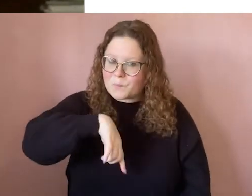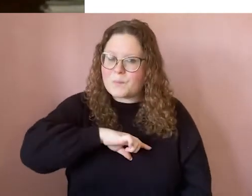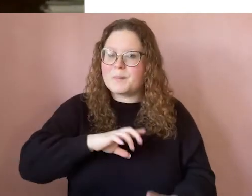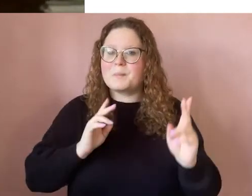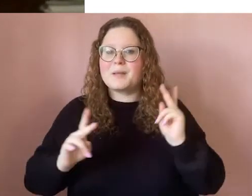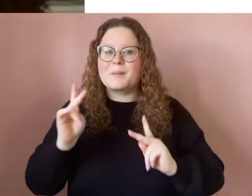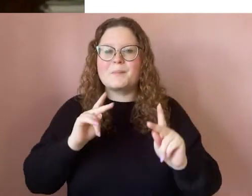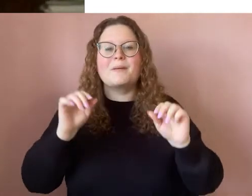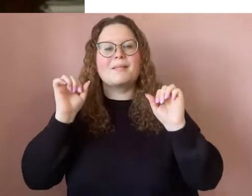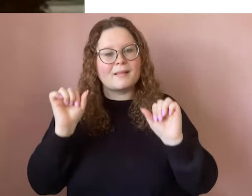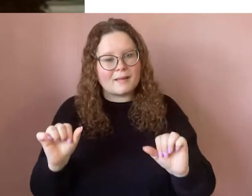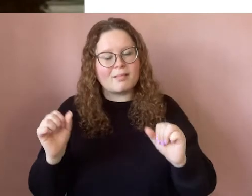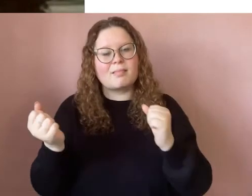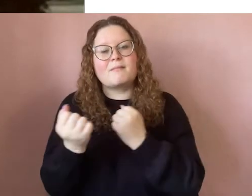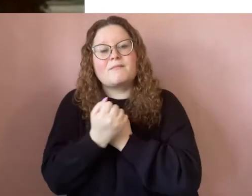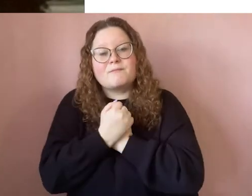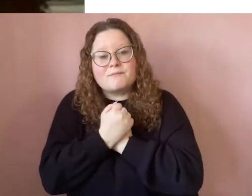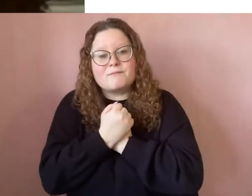human beings,